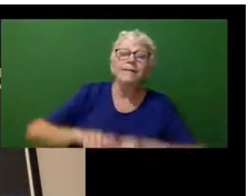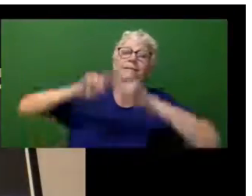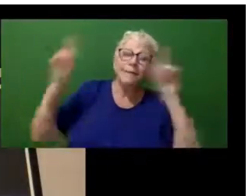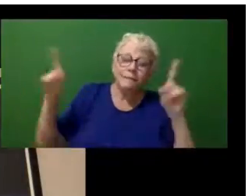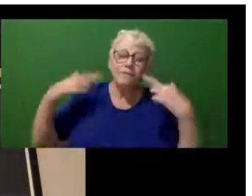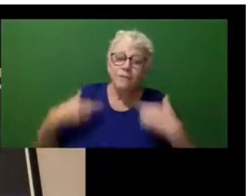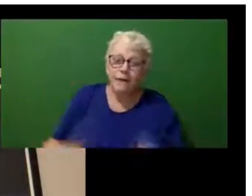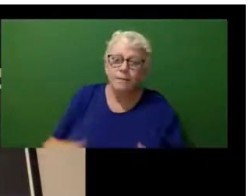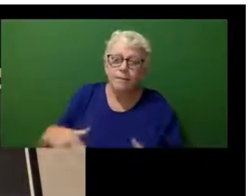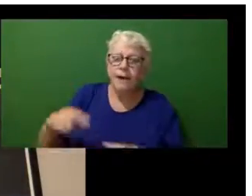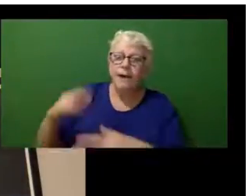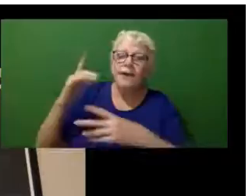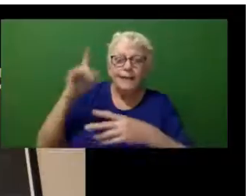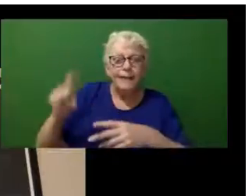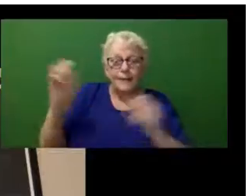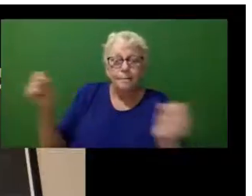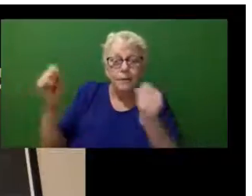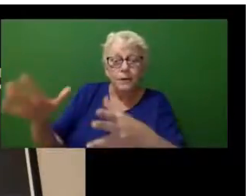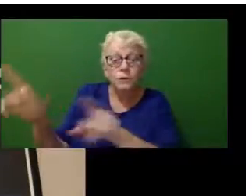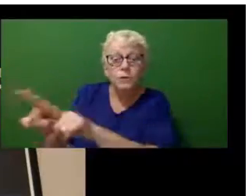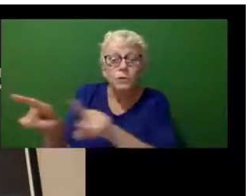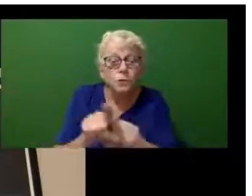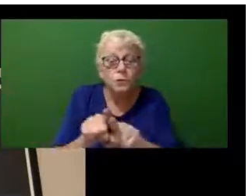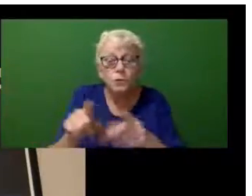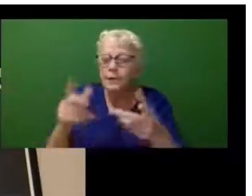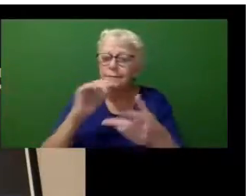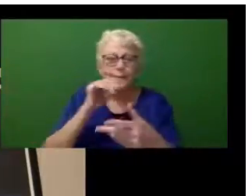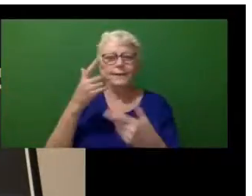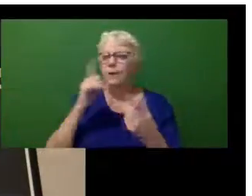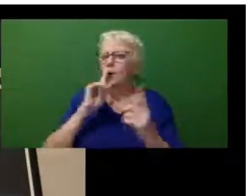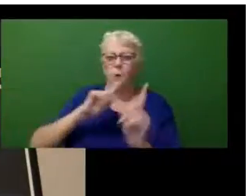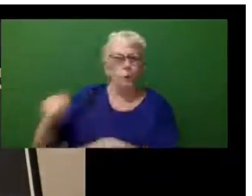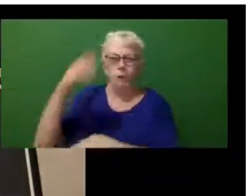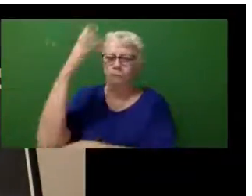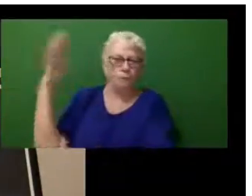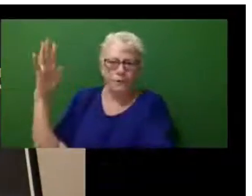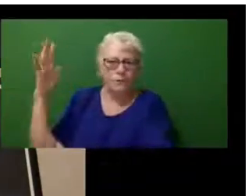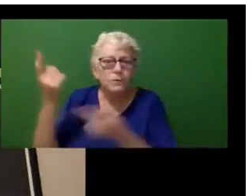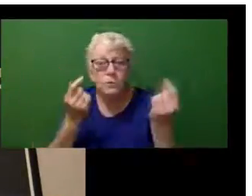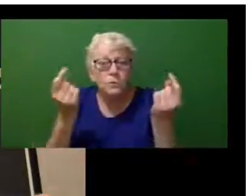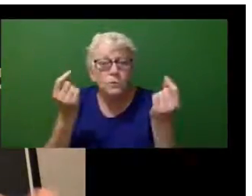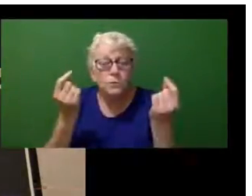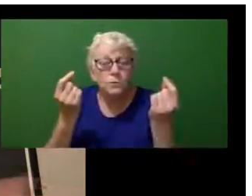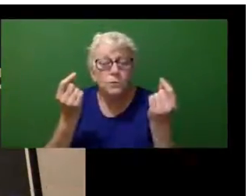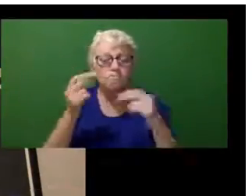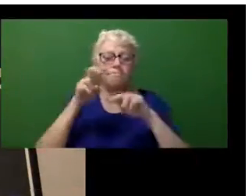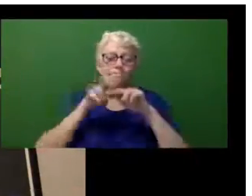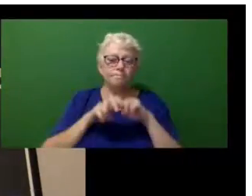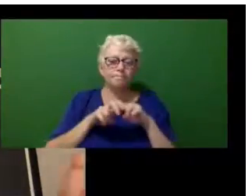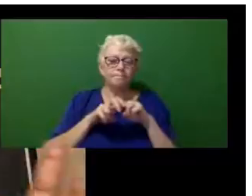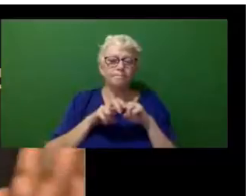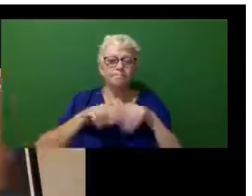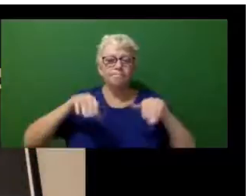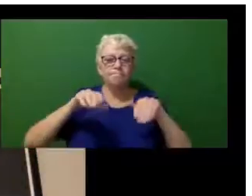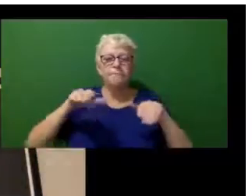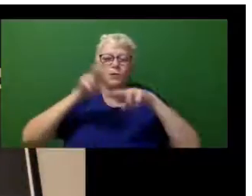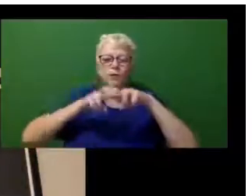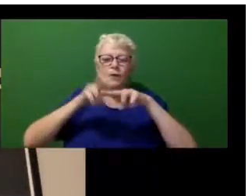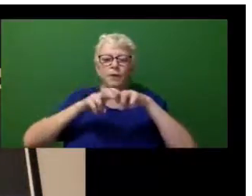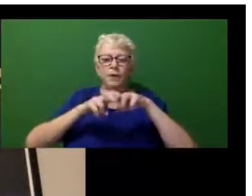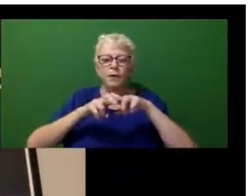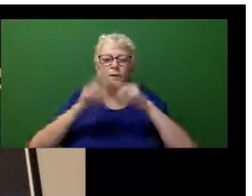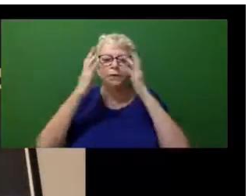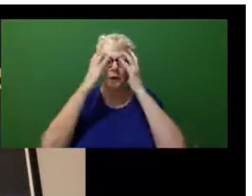when Rabbi Israel of Rizin was in need of a miracle, he didn't even bother going to the forest. Instead, he sat in